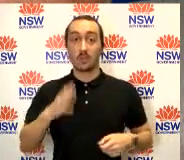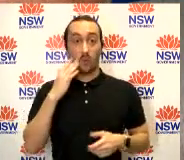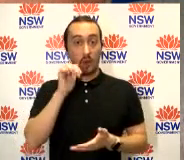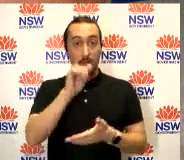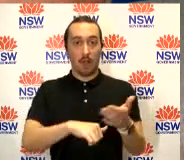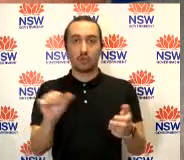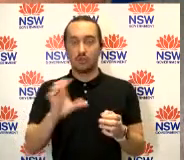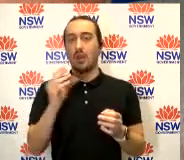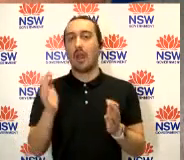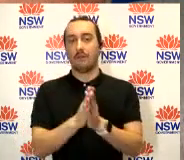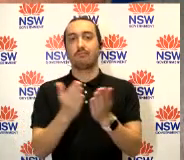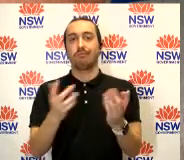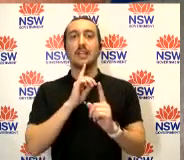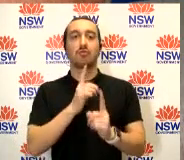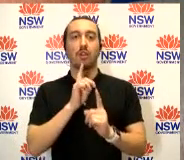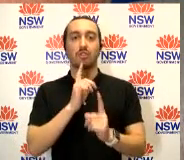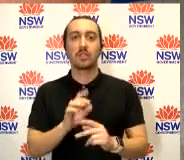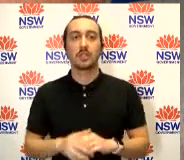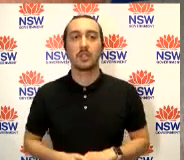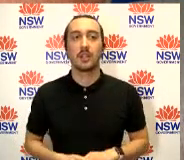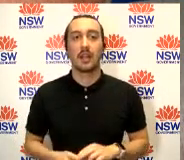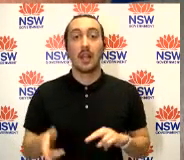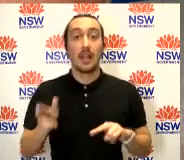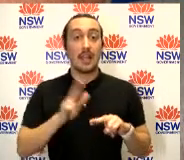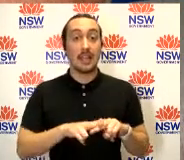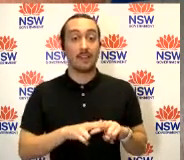you, get in contact with them and get